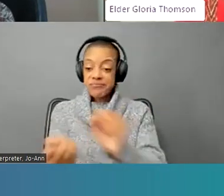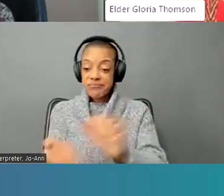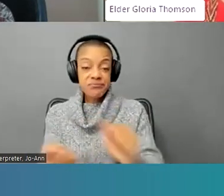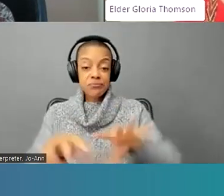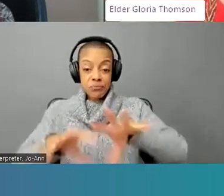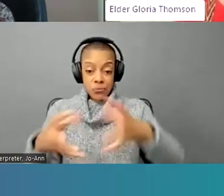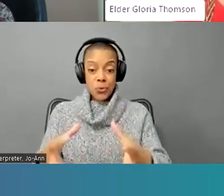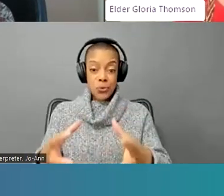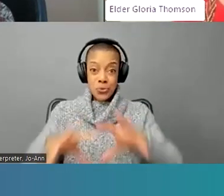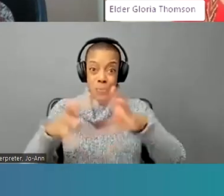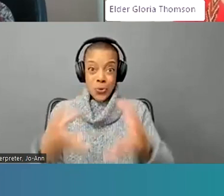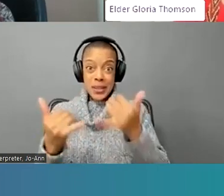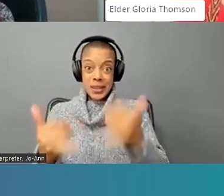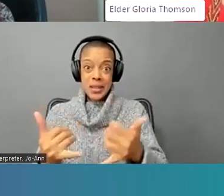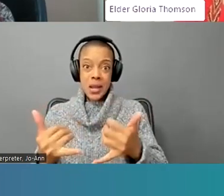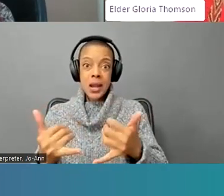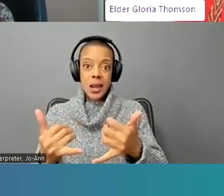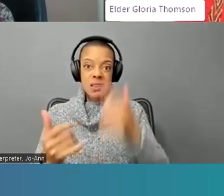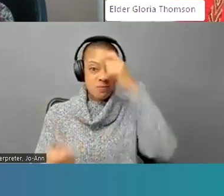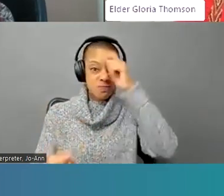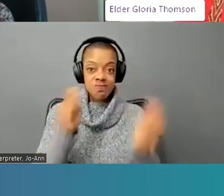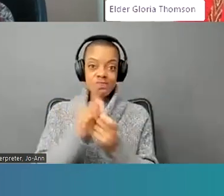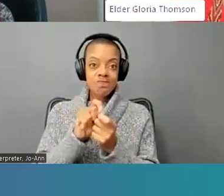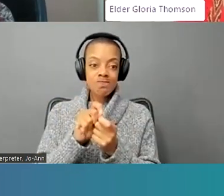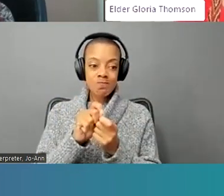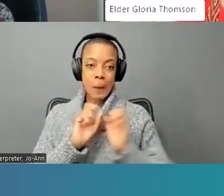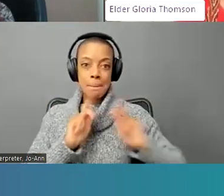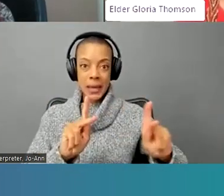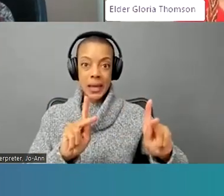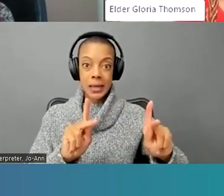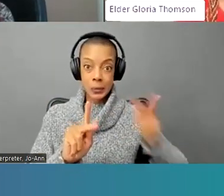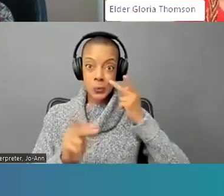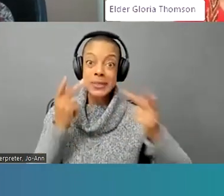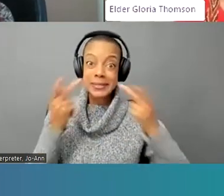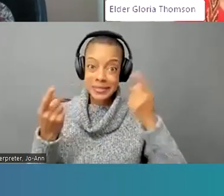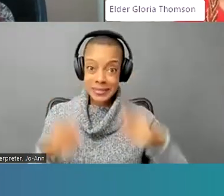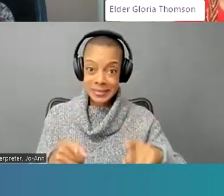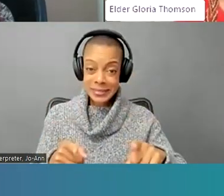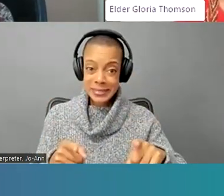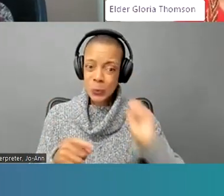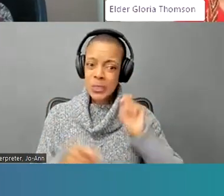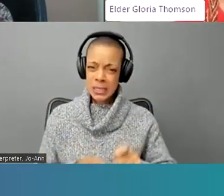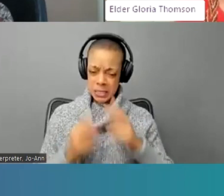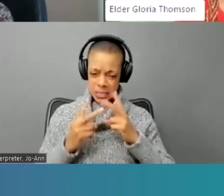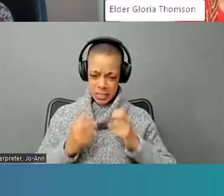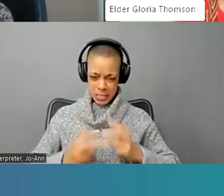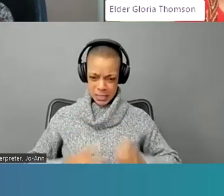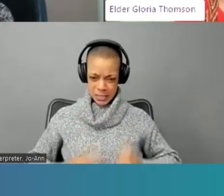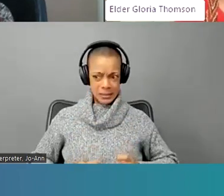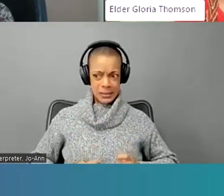we all need to take the time just to understand who we are as a people. Not only Indigenous,